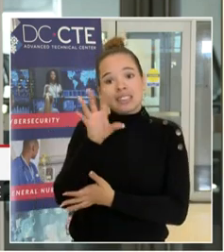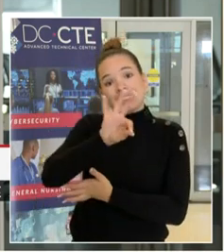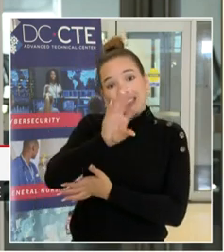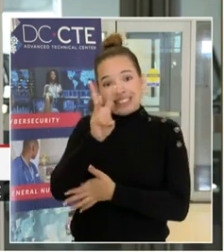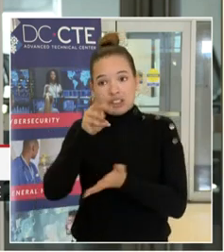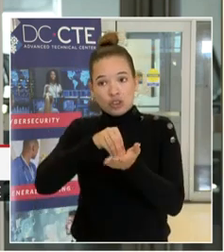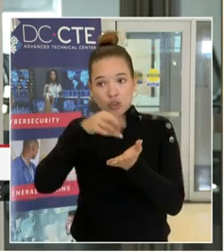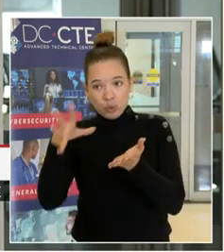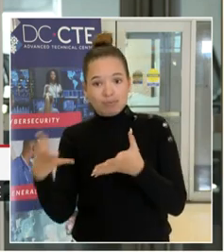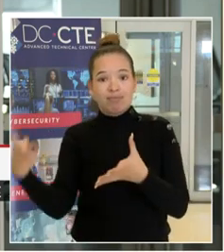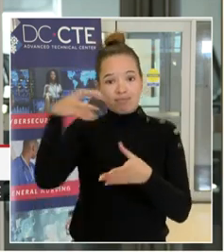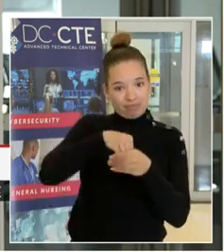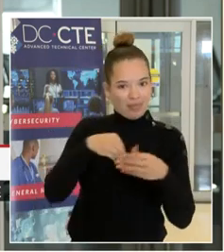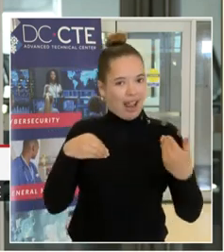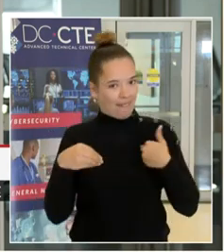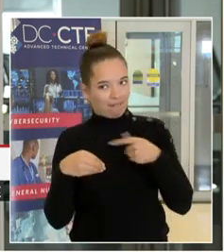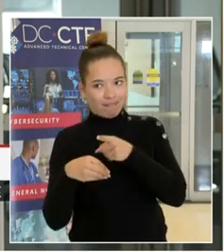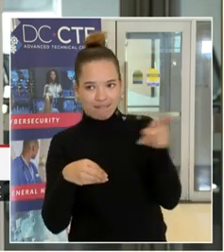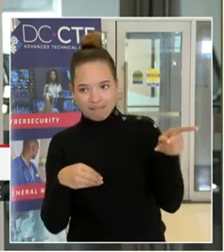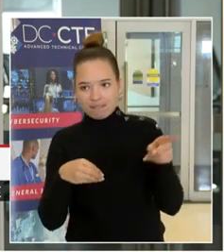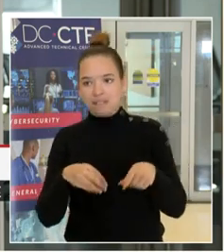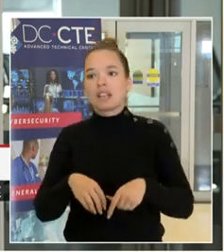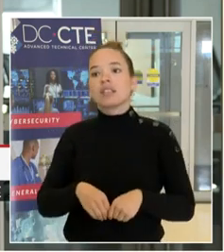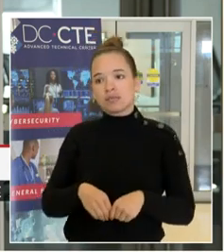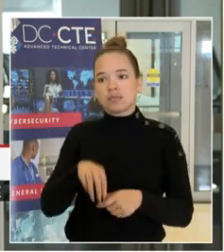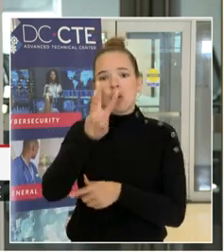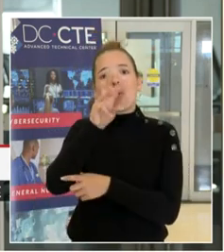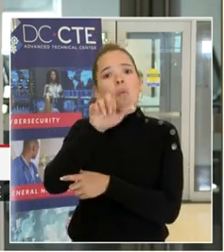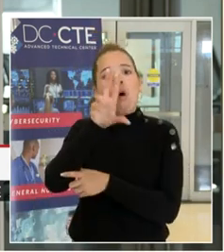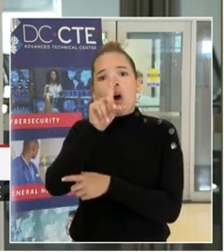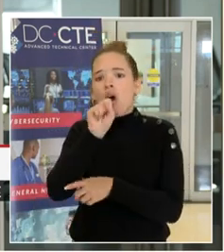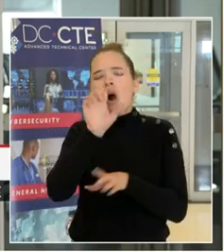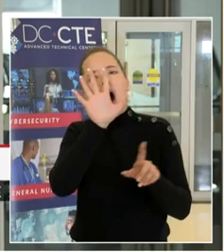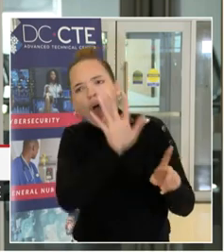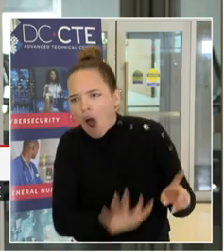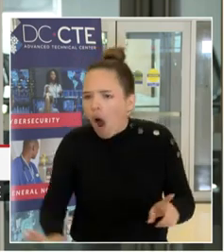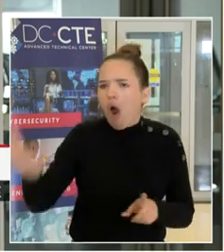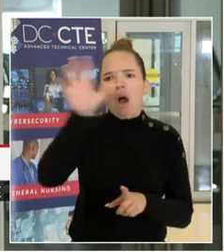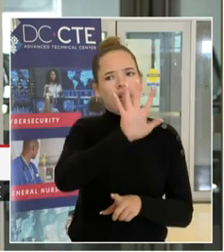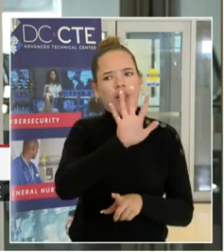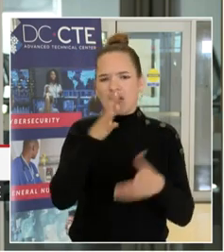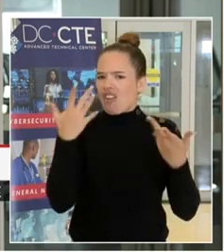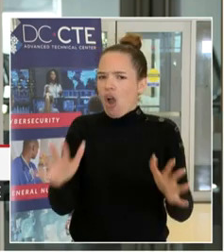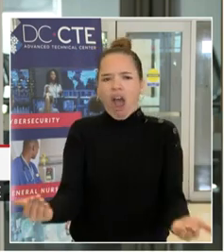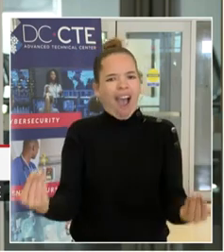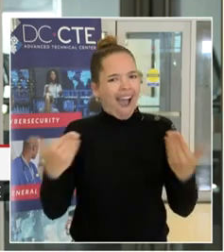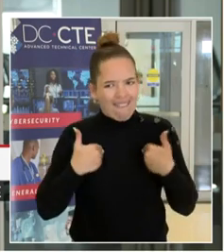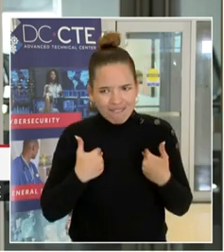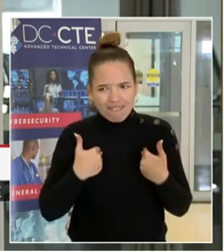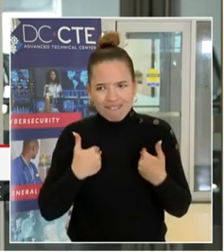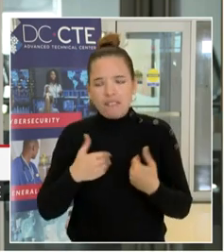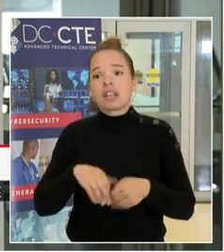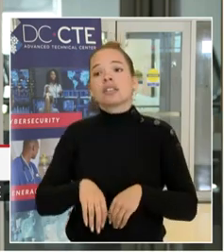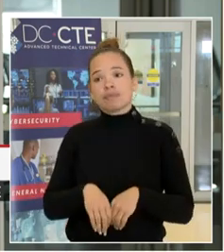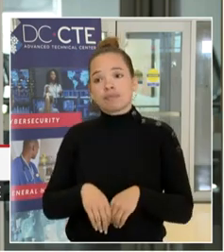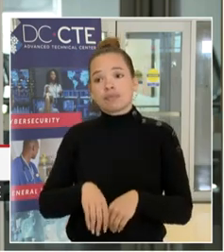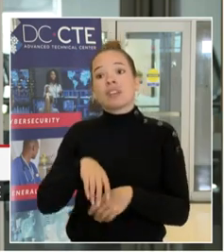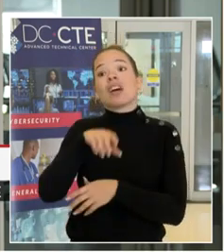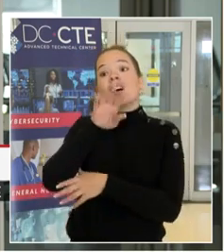from all 8 wards of Washington, D.C., with 40% of the students coming from Ward 7 and